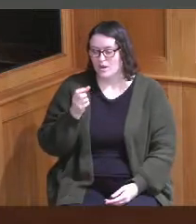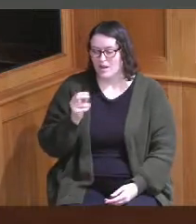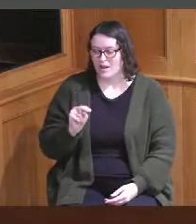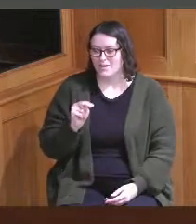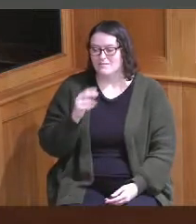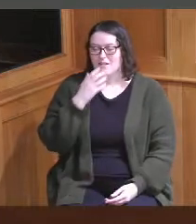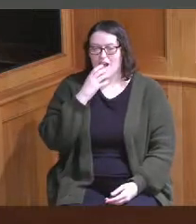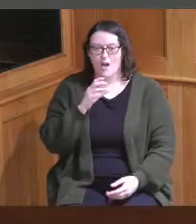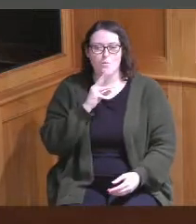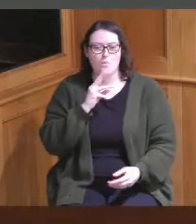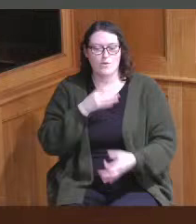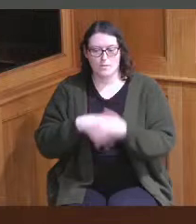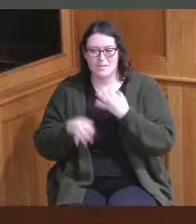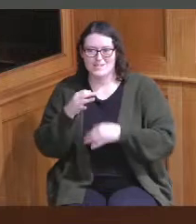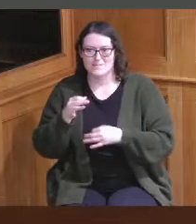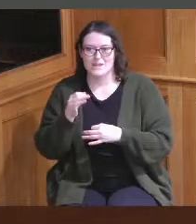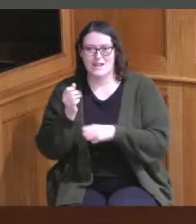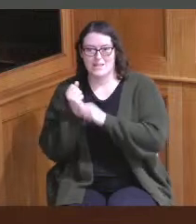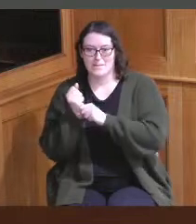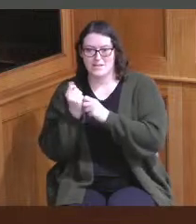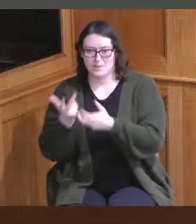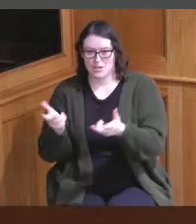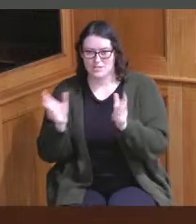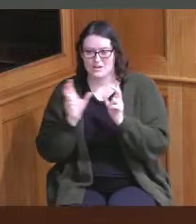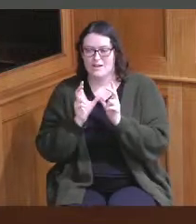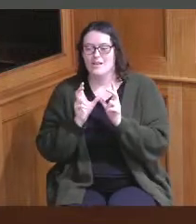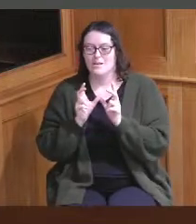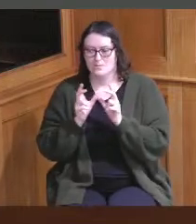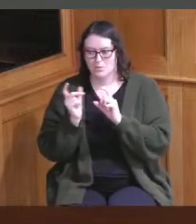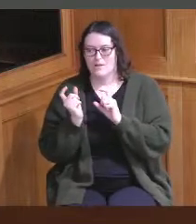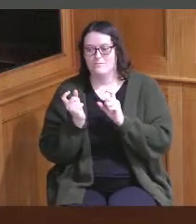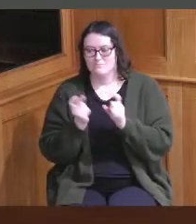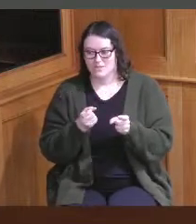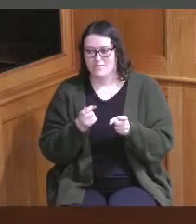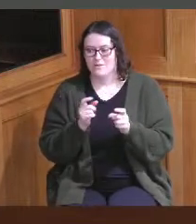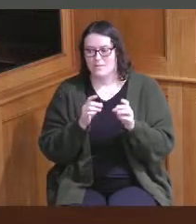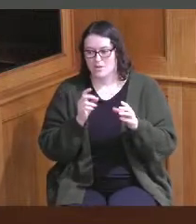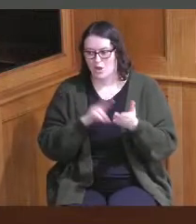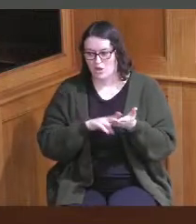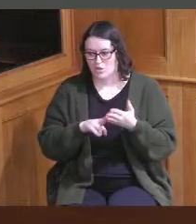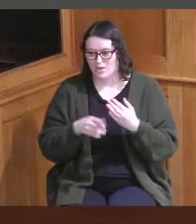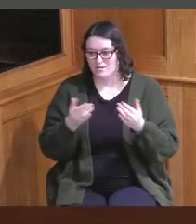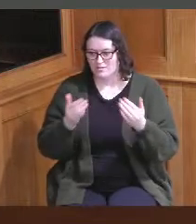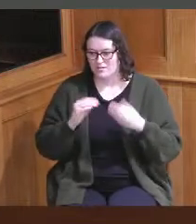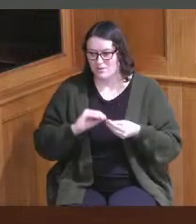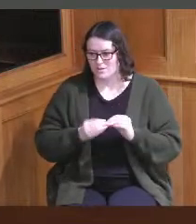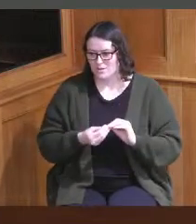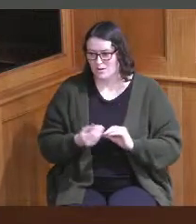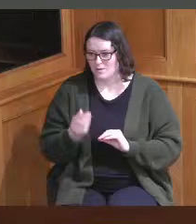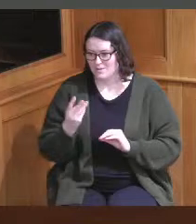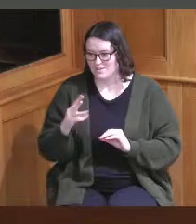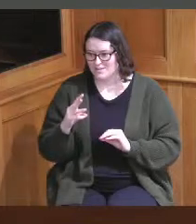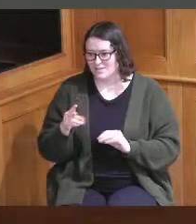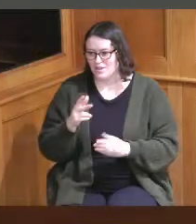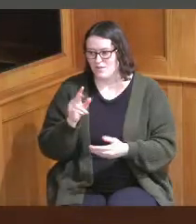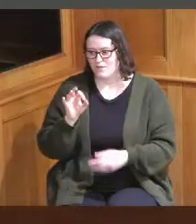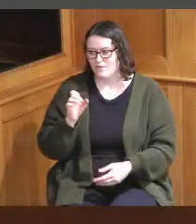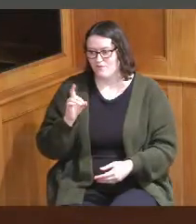Great American Ballpark. Item 16 is the purchase of a 2024 F-550 truck for